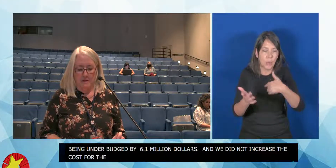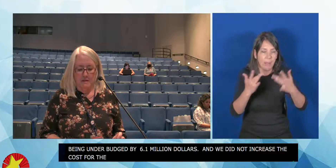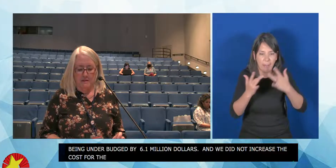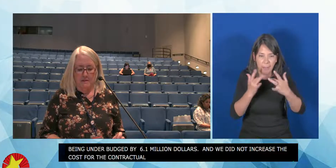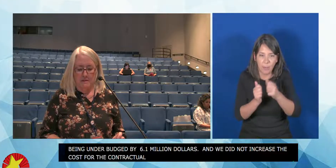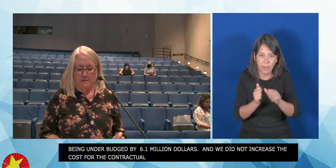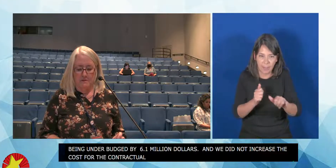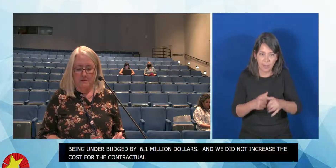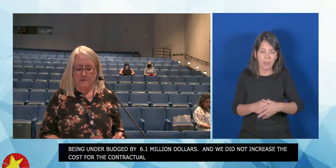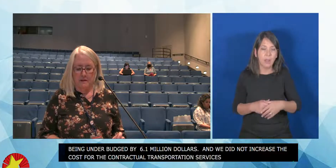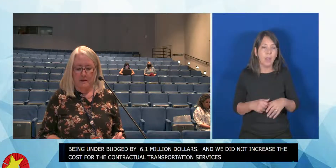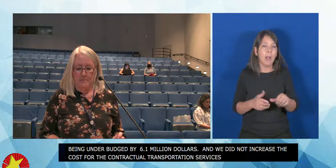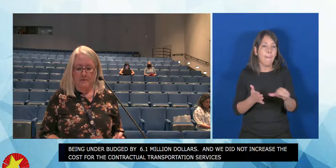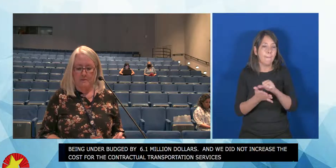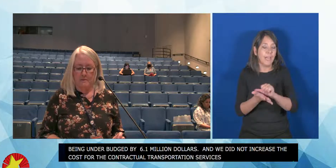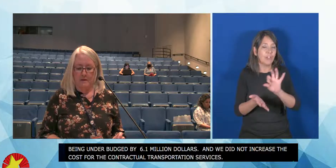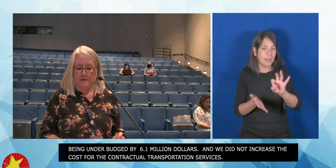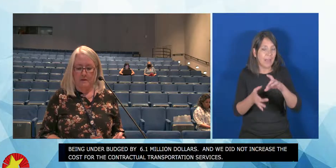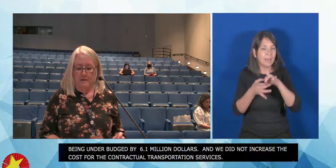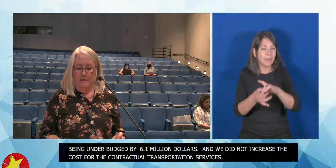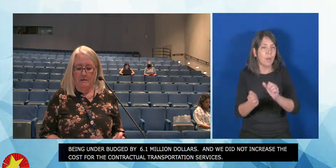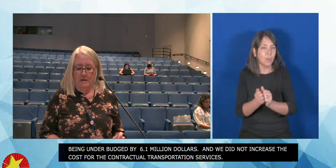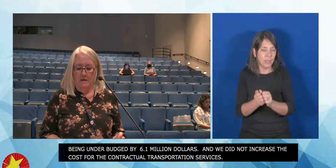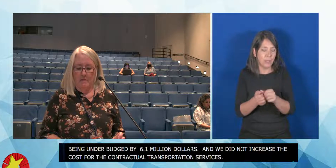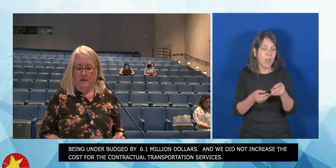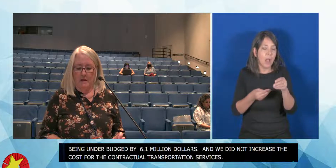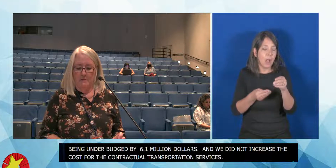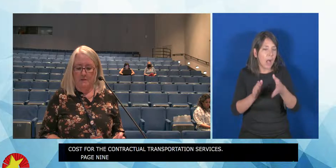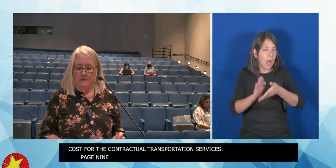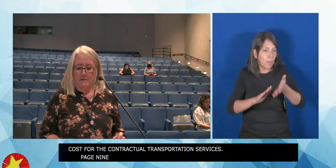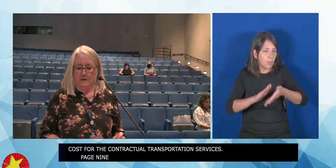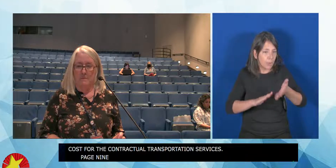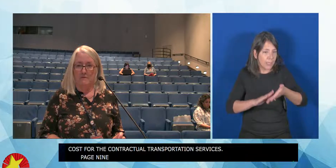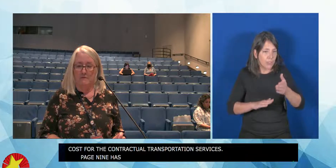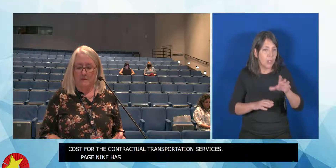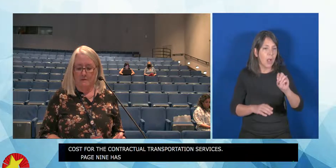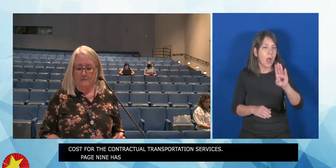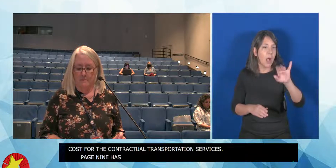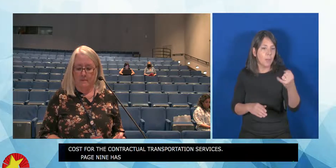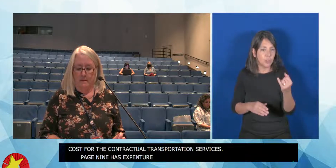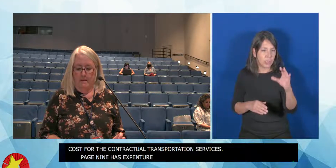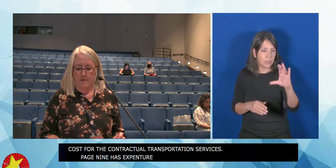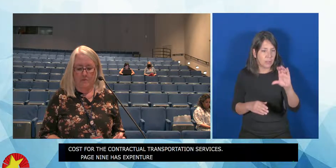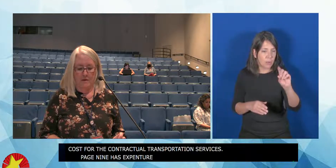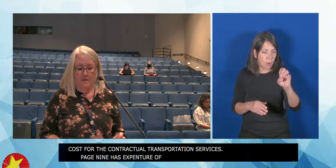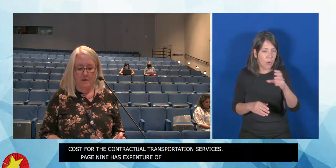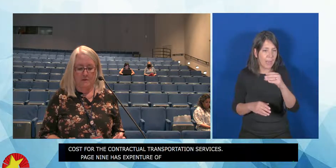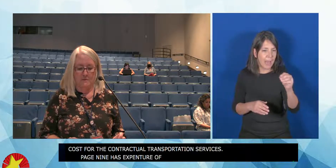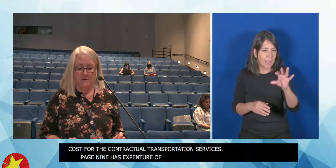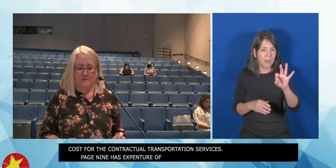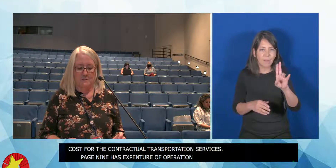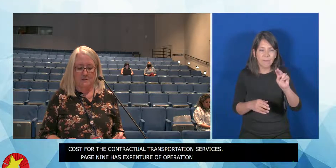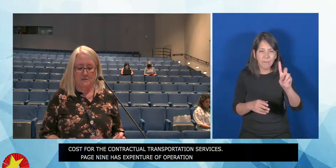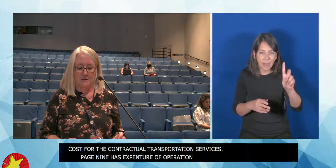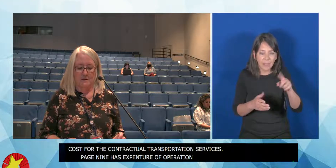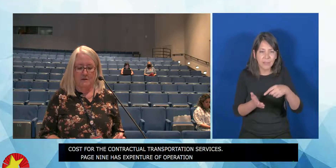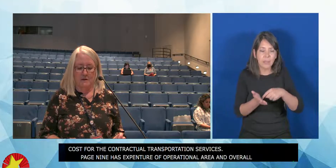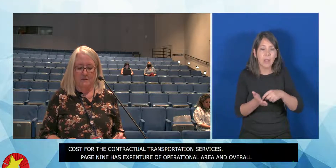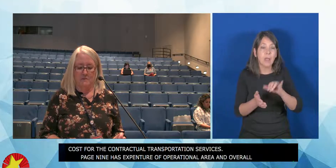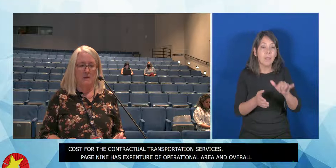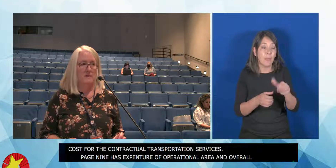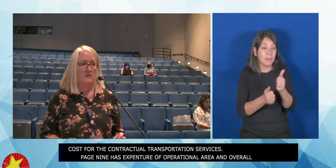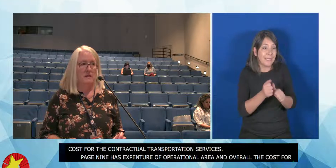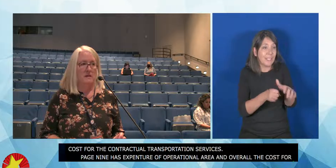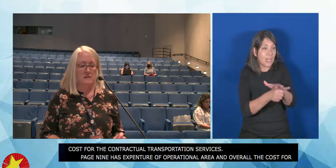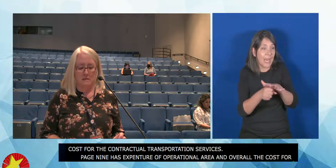Page 9 has the expenditures by operational area, by object code, and by fund. Overall, the cost for each operational area